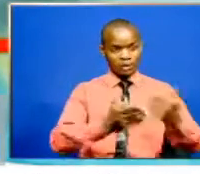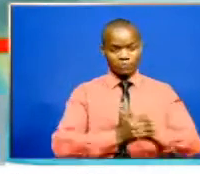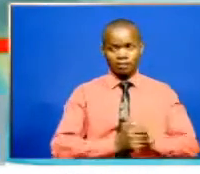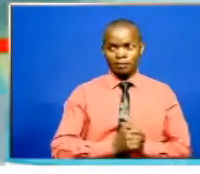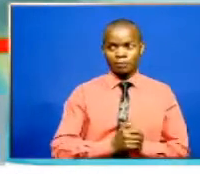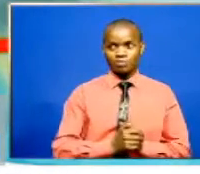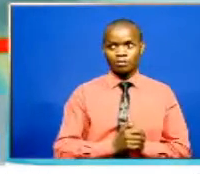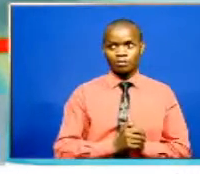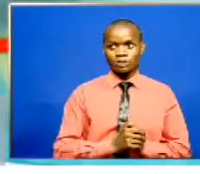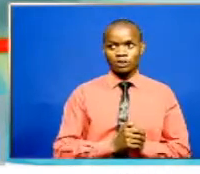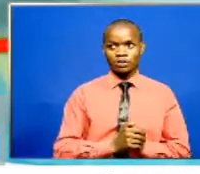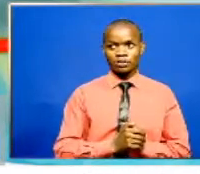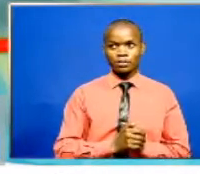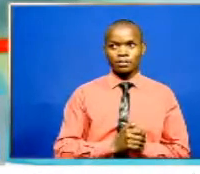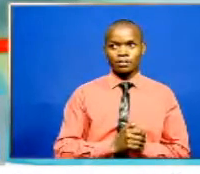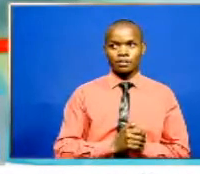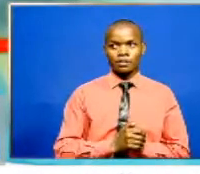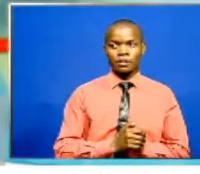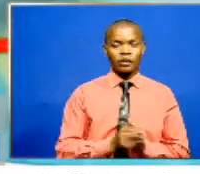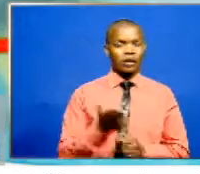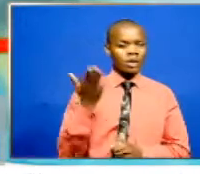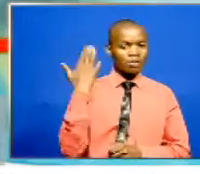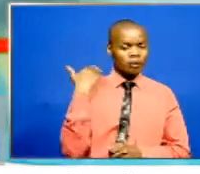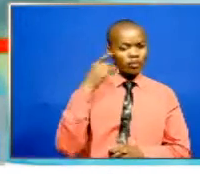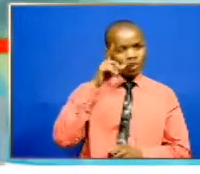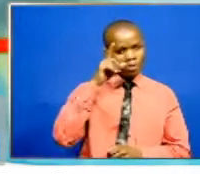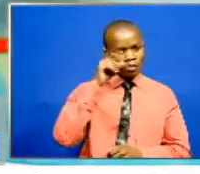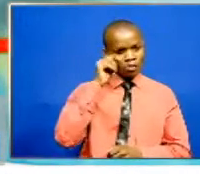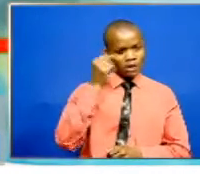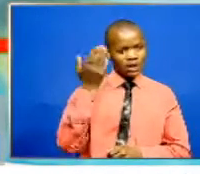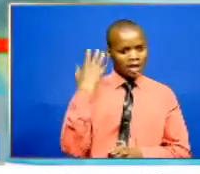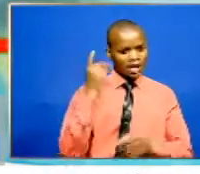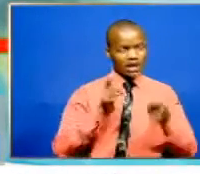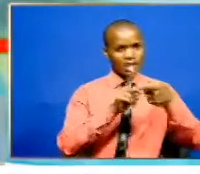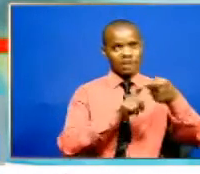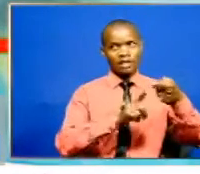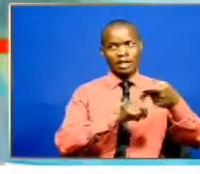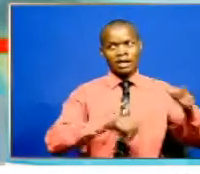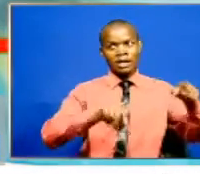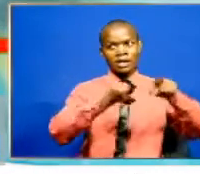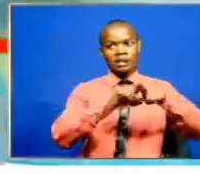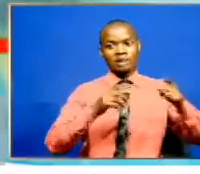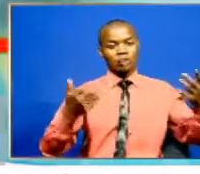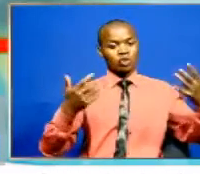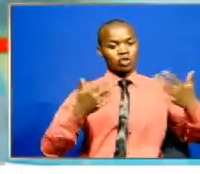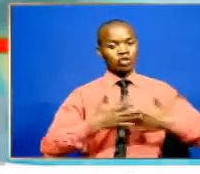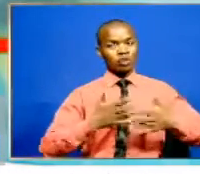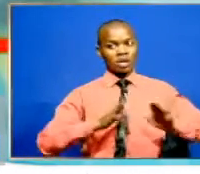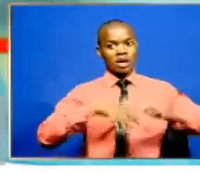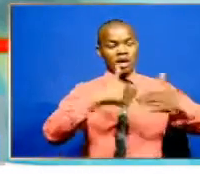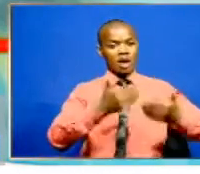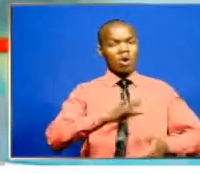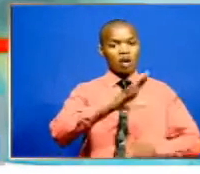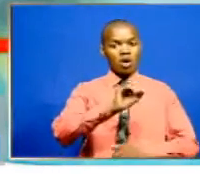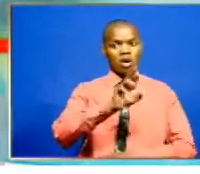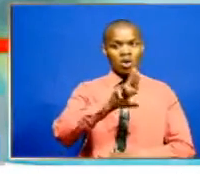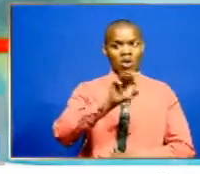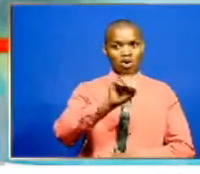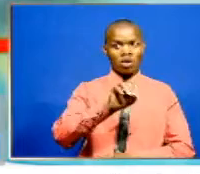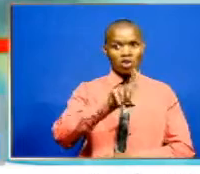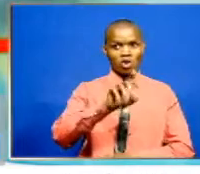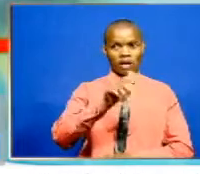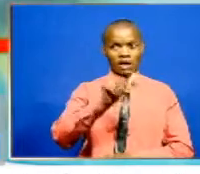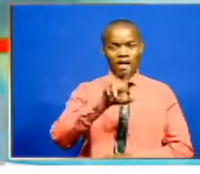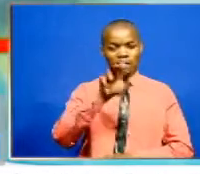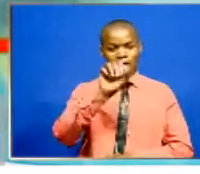coast sometimes back in last year, and I was amazed on how the coral reefs have been destroyed. And